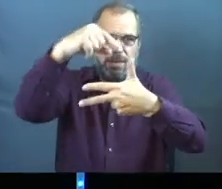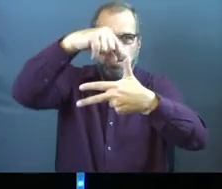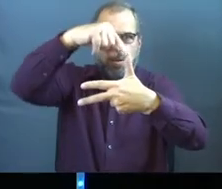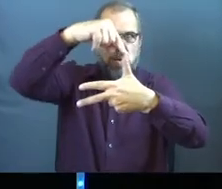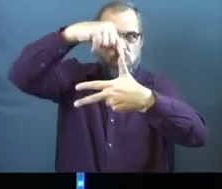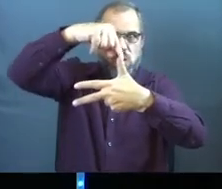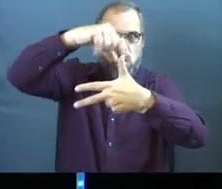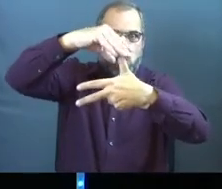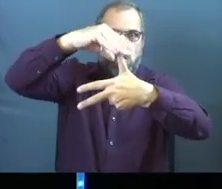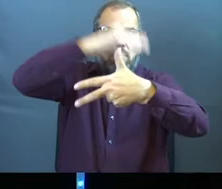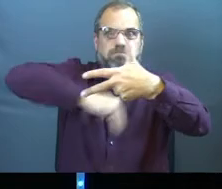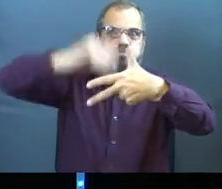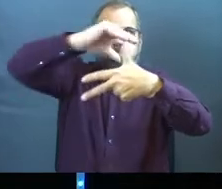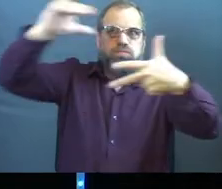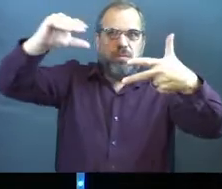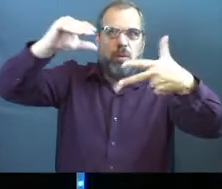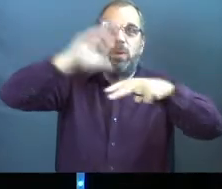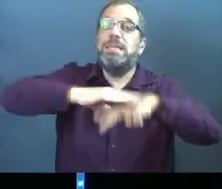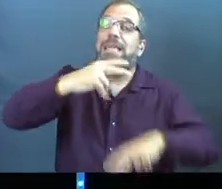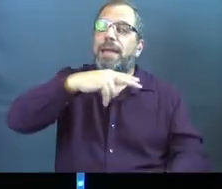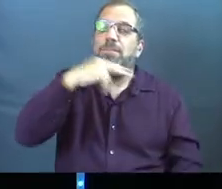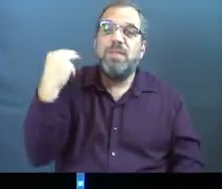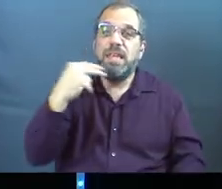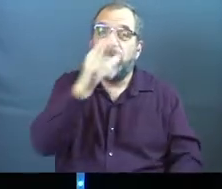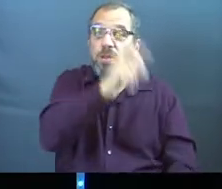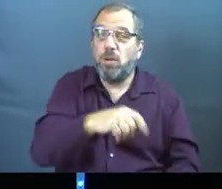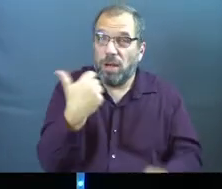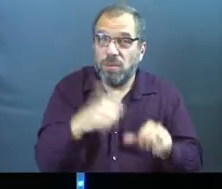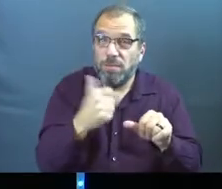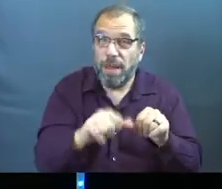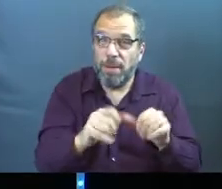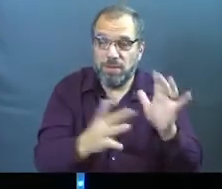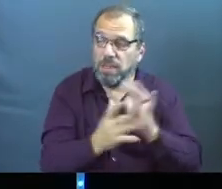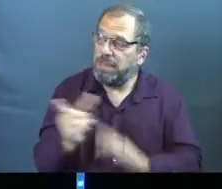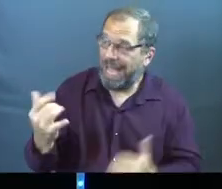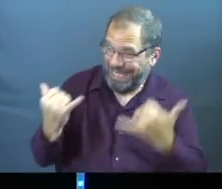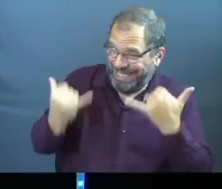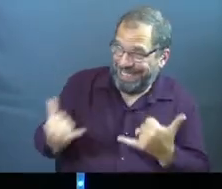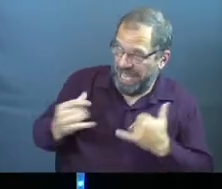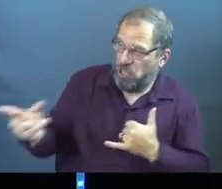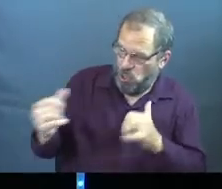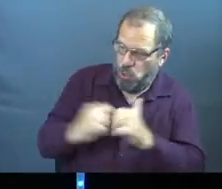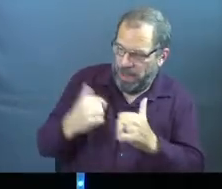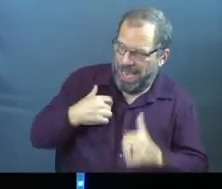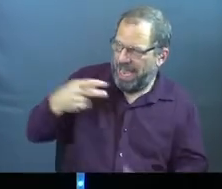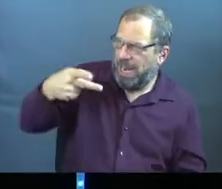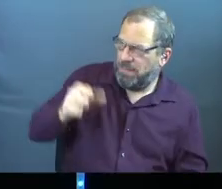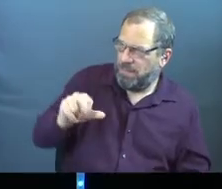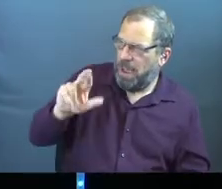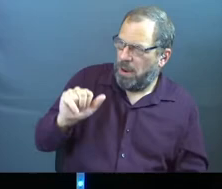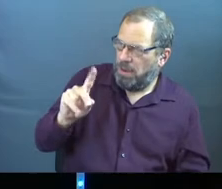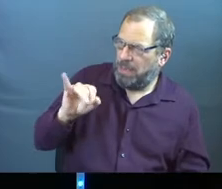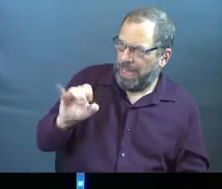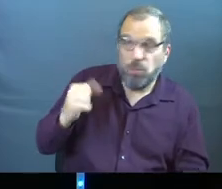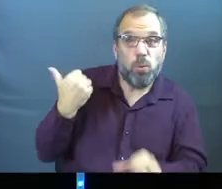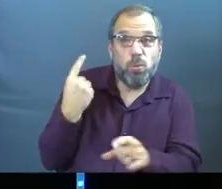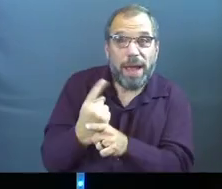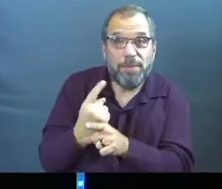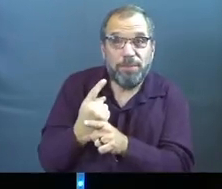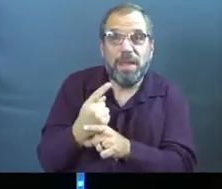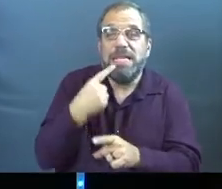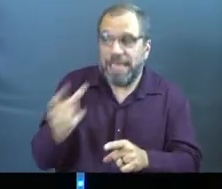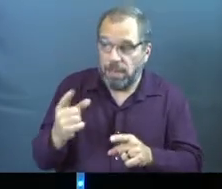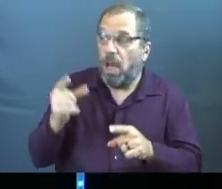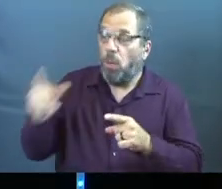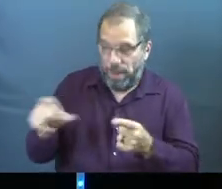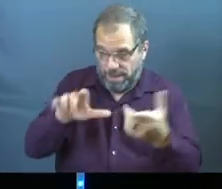then there's heaven now, which the thief on the cross with Jesus, we remember that. And Jesus says, today you will be with me in paradise. Right? And so Jesus is